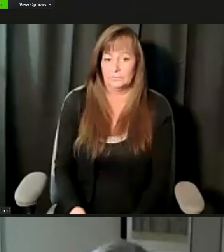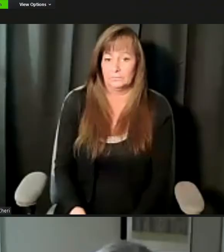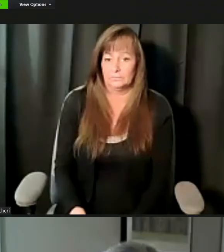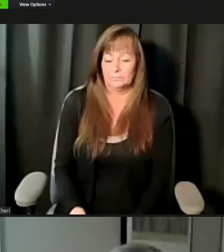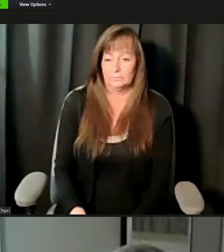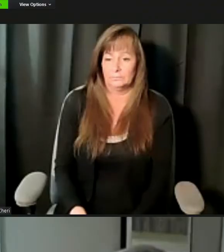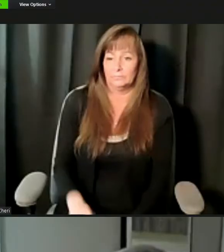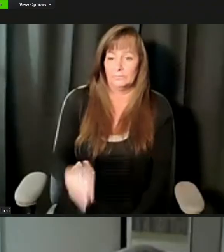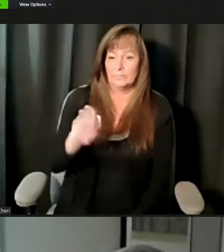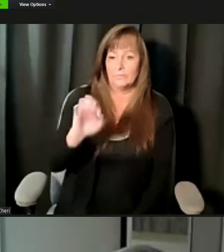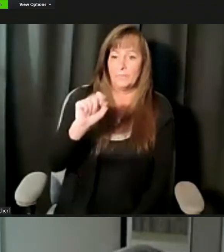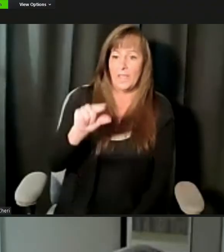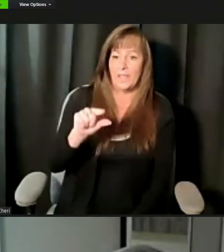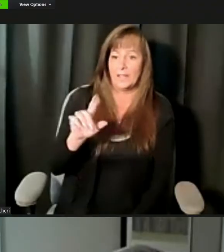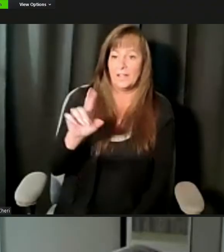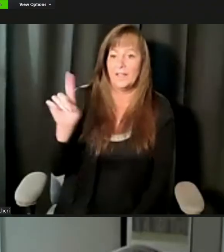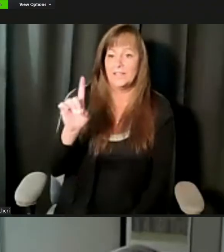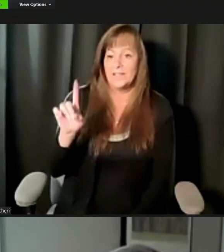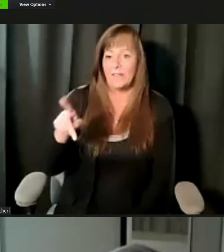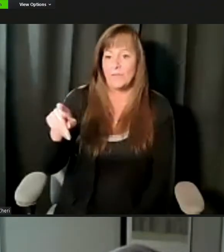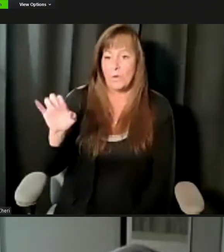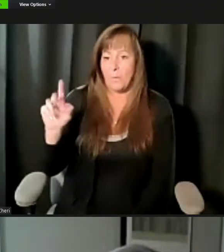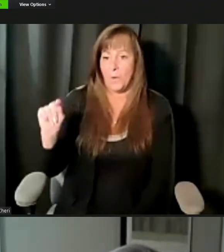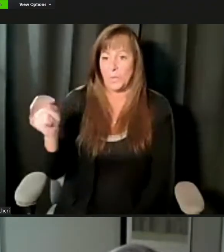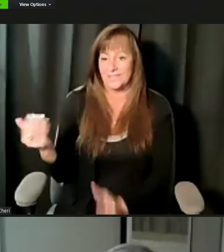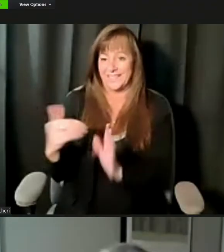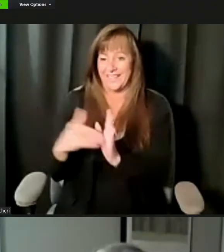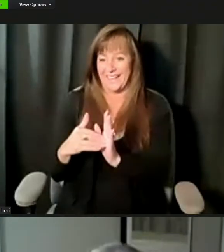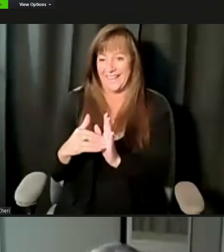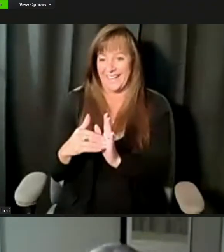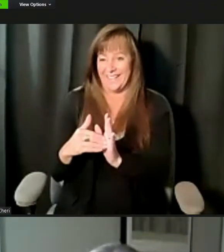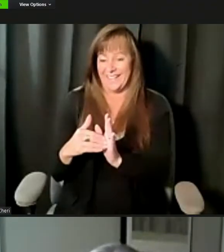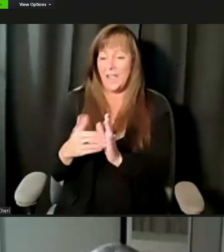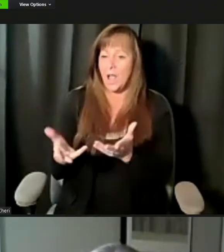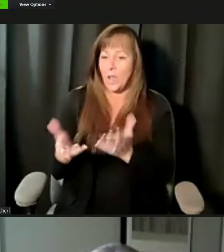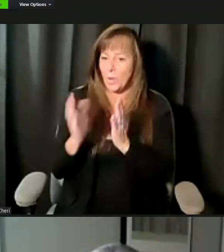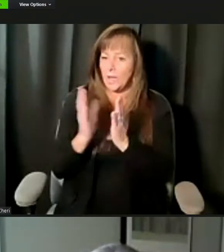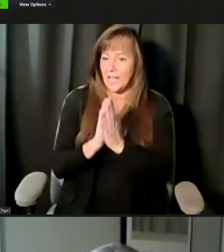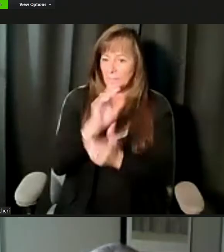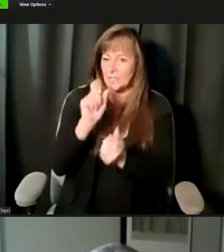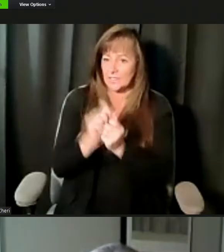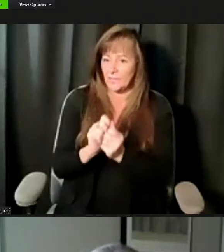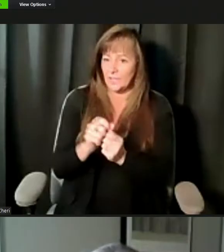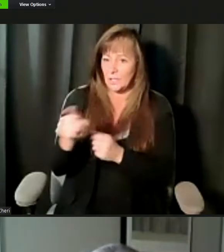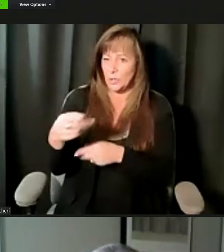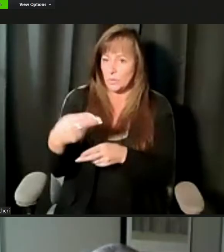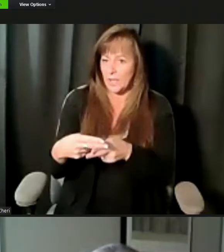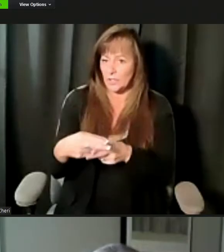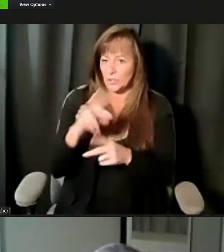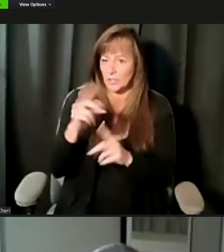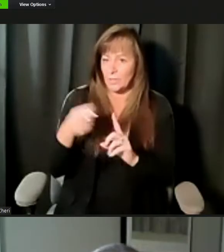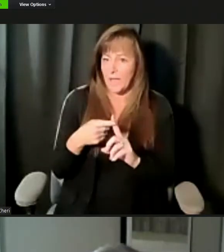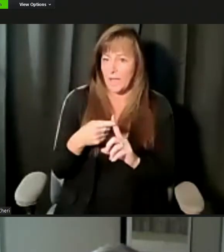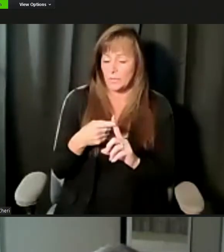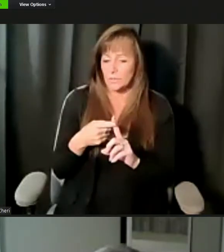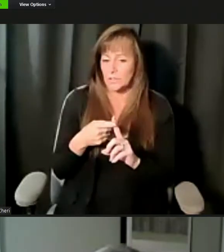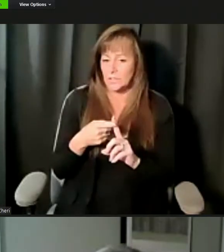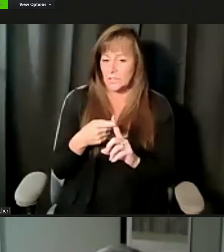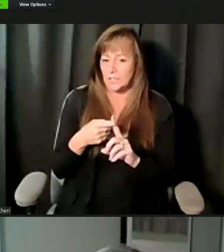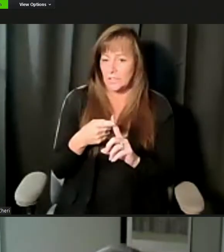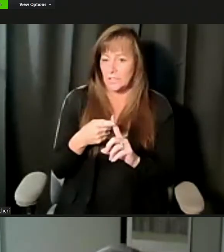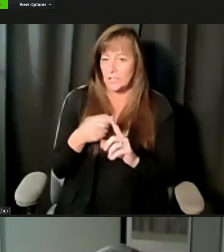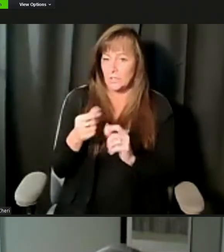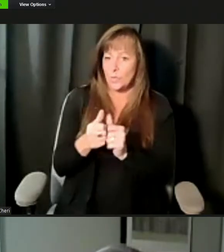Hi, this is Meg from the Denver Post again. I wanted to ask, you specifically mentioned about, in addition to